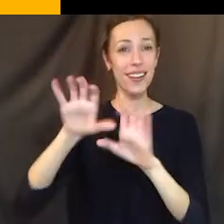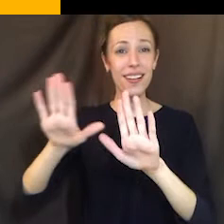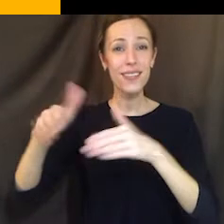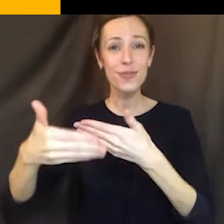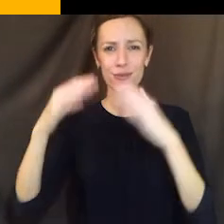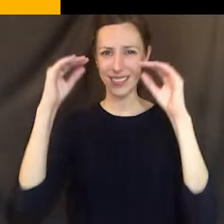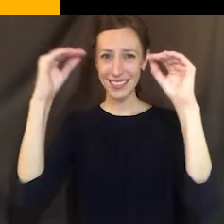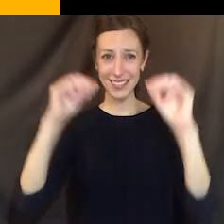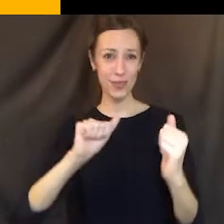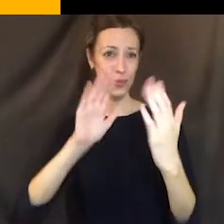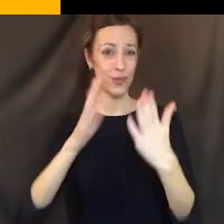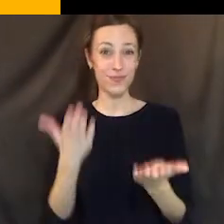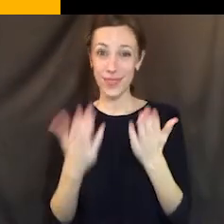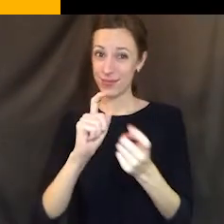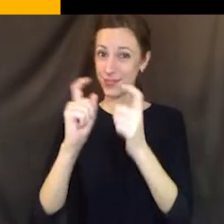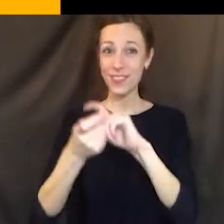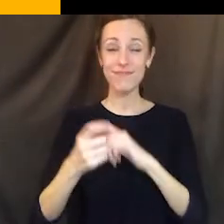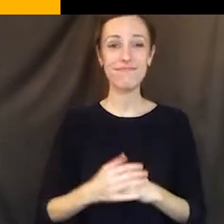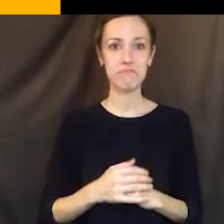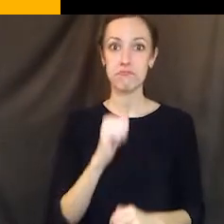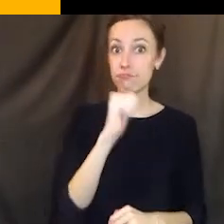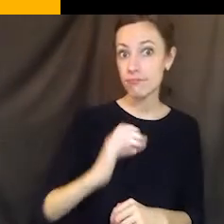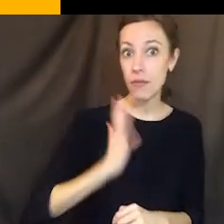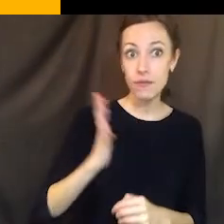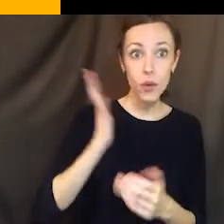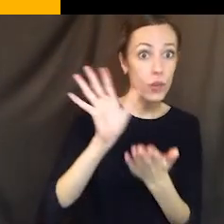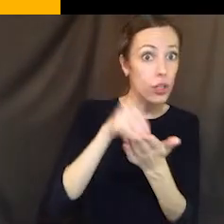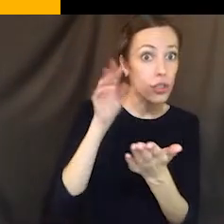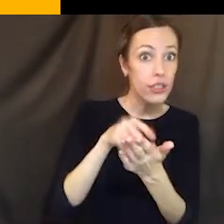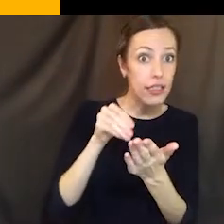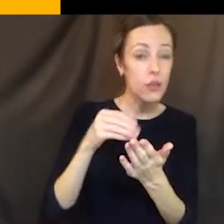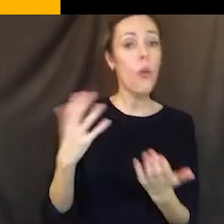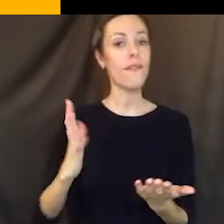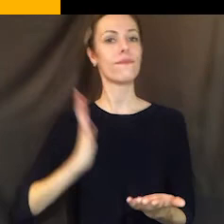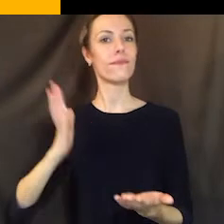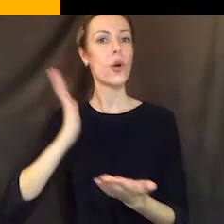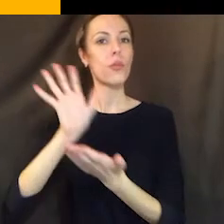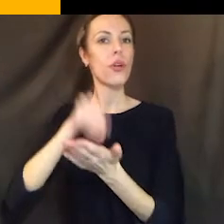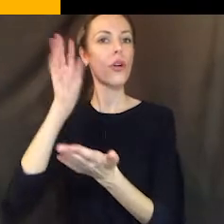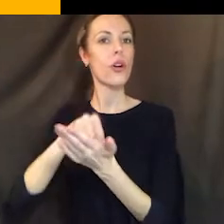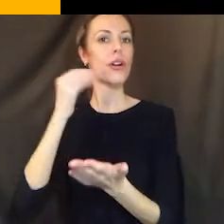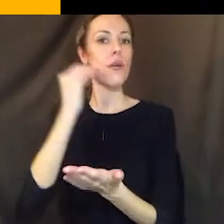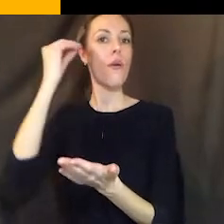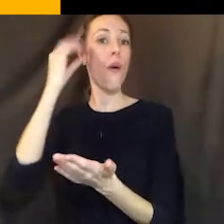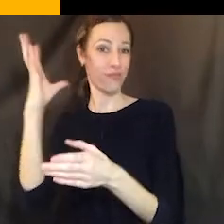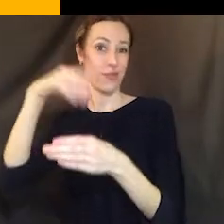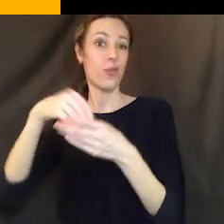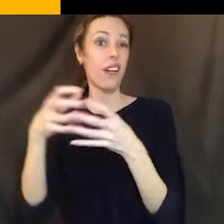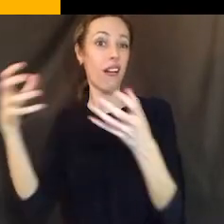non-formal and informal learning, as well as parental support for formal learning at home, may become more important.